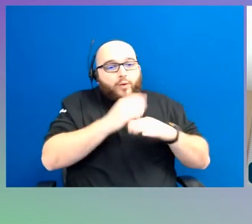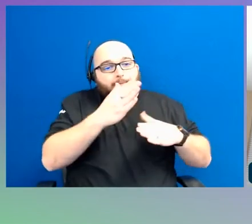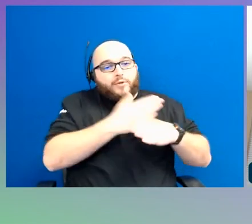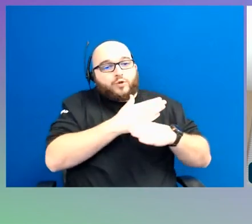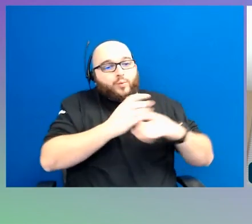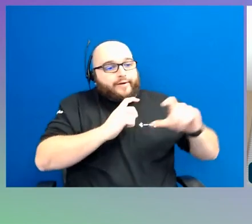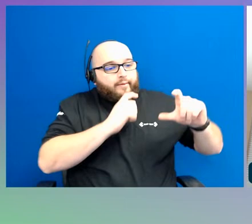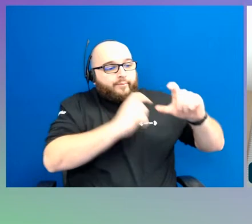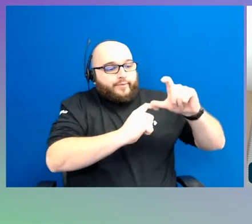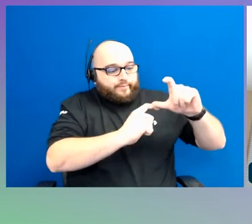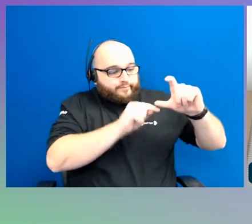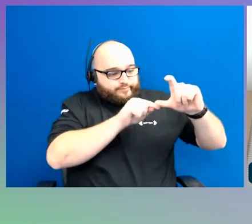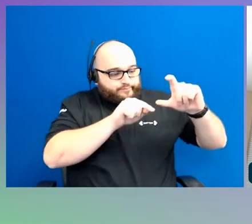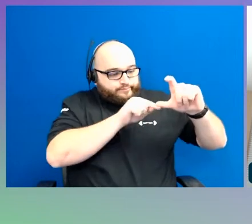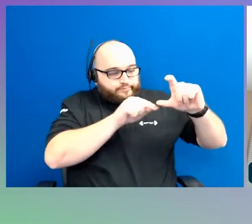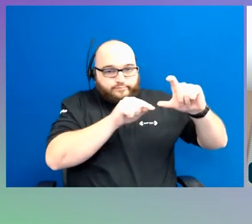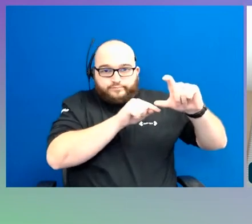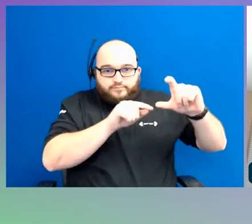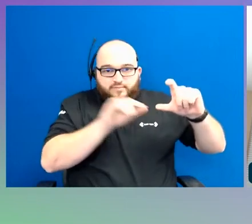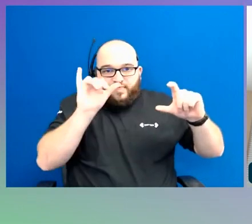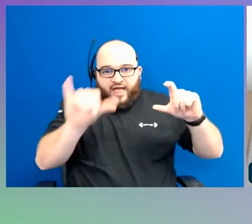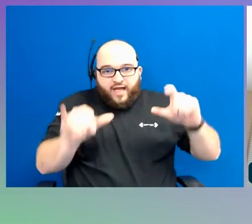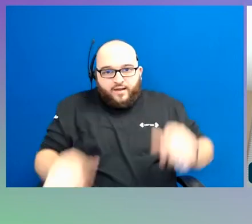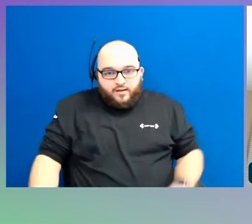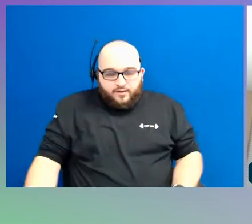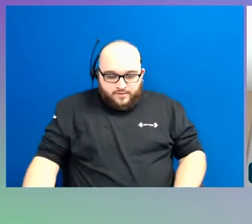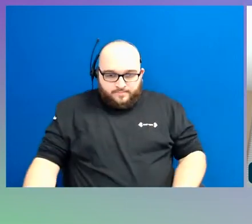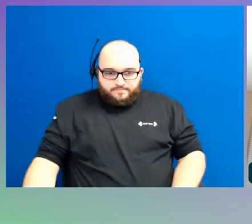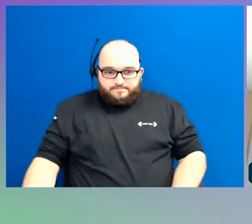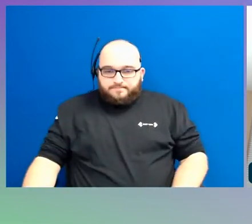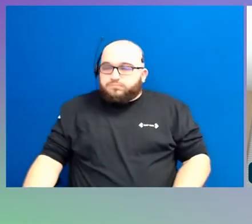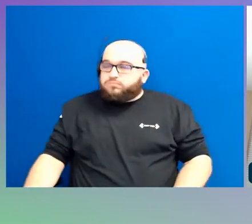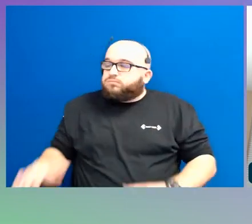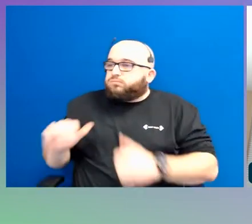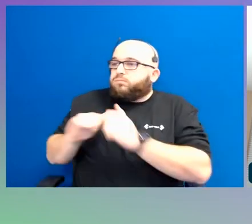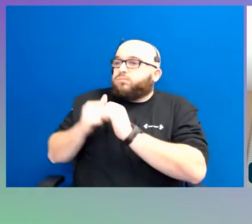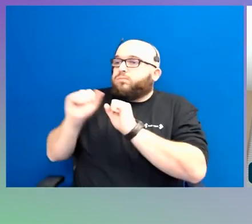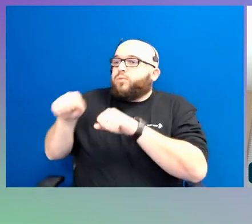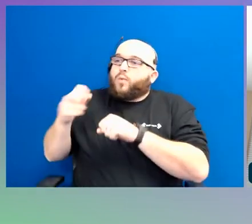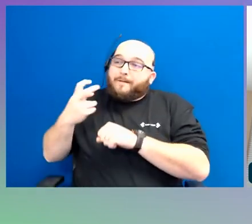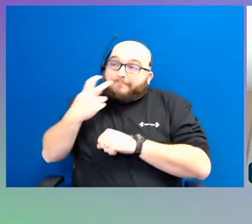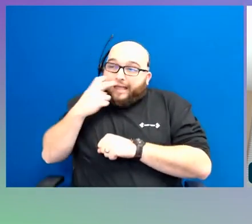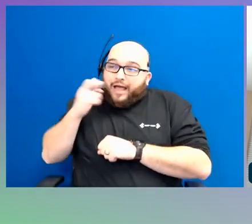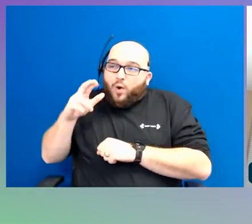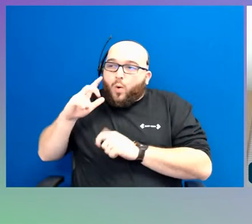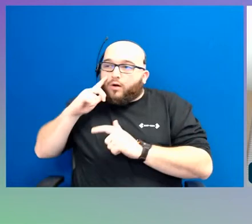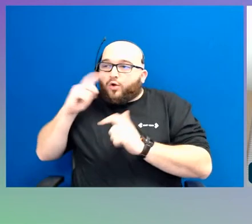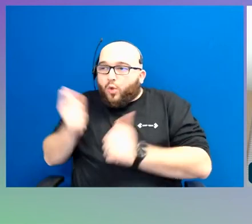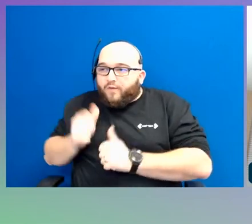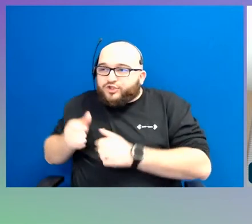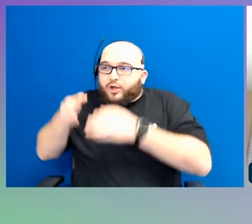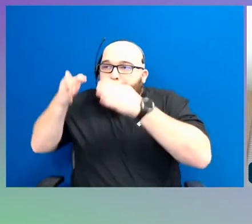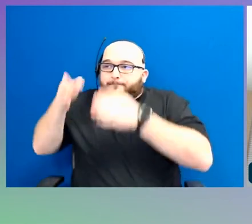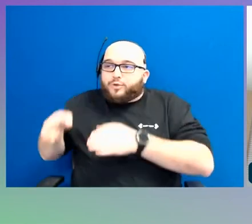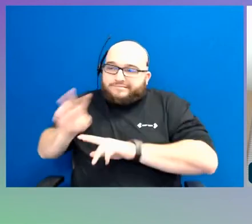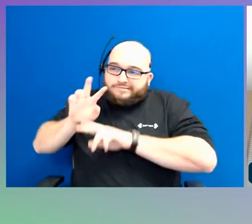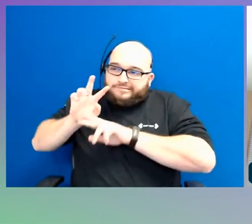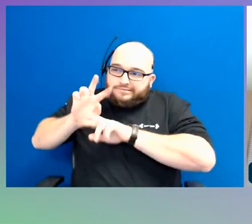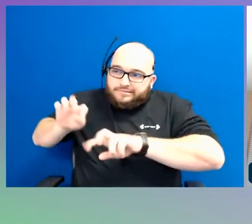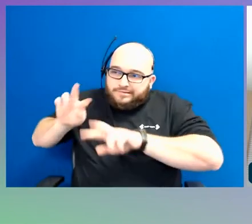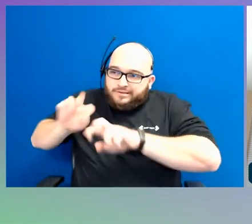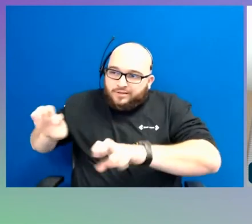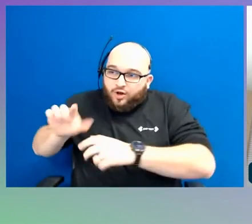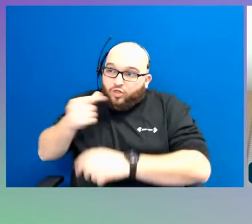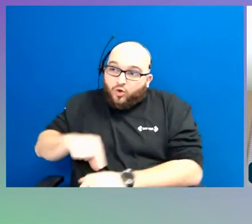you. Mm-hmm. Next one. How could a blind or low vision individual assess the quality of the